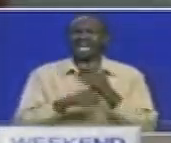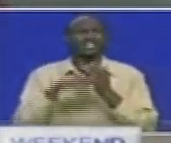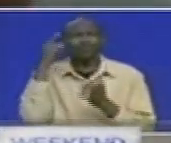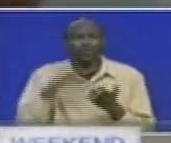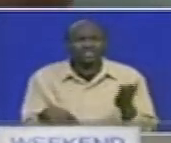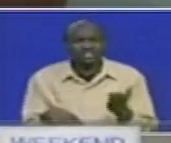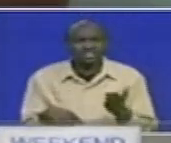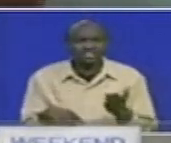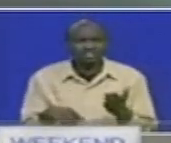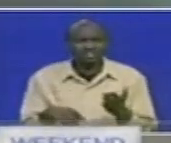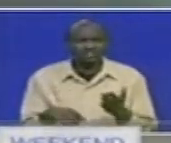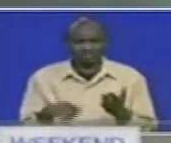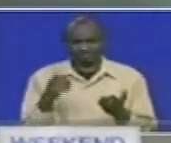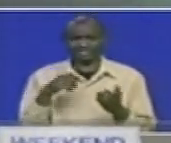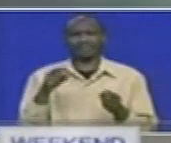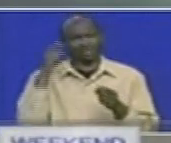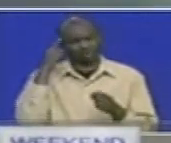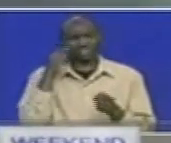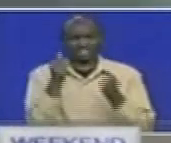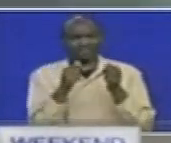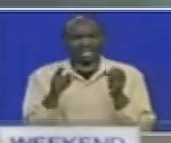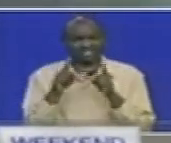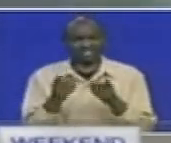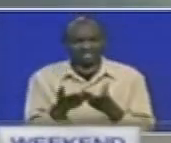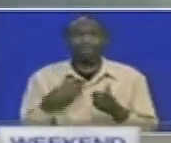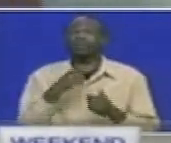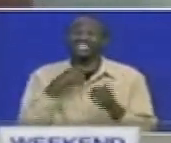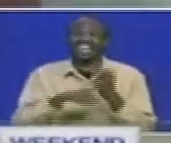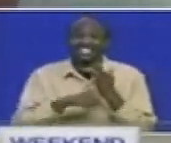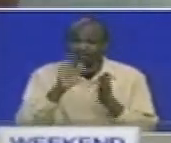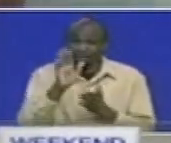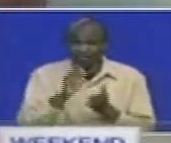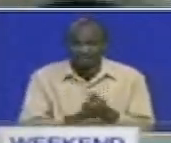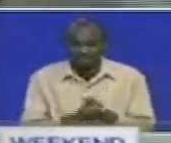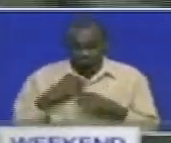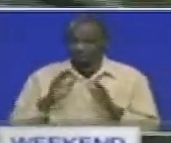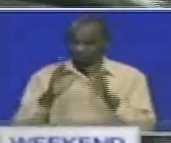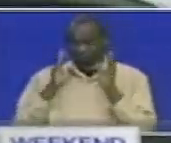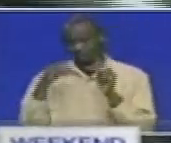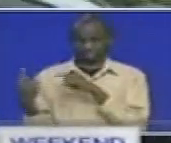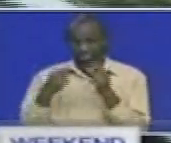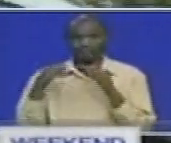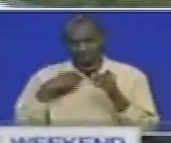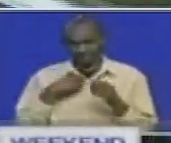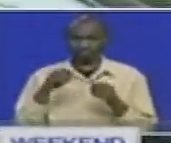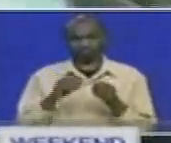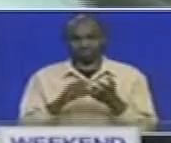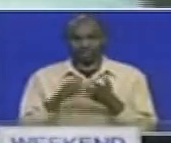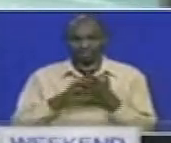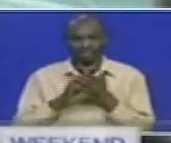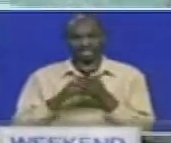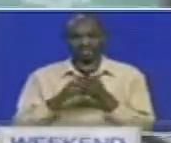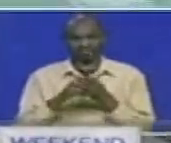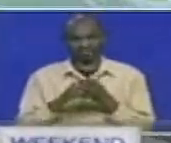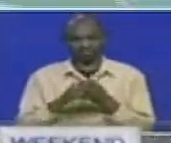the driving license of the driver I said no I need your IDs So to avoid the confrontation I got my press card